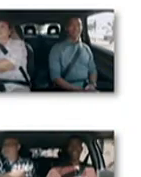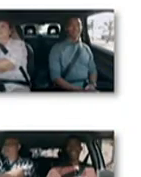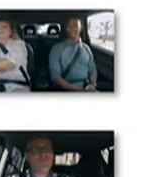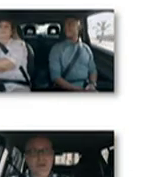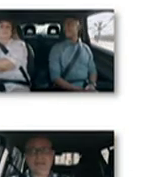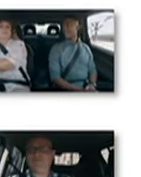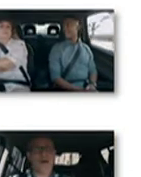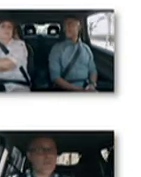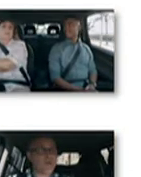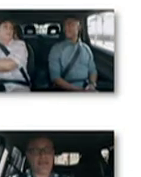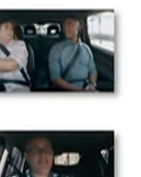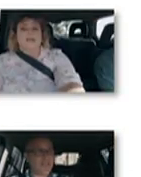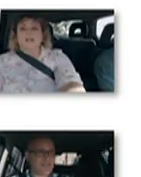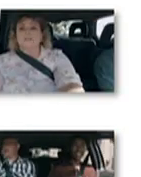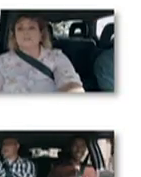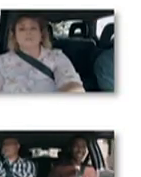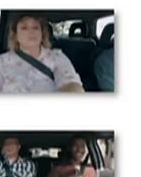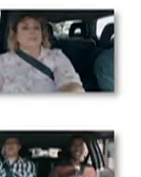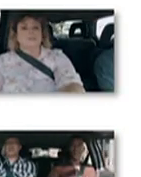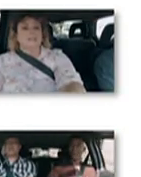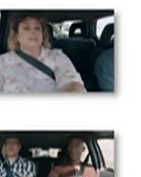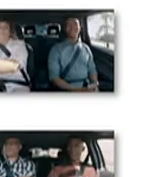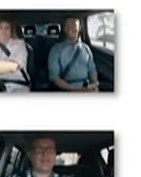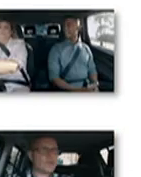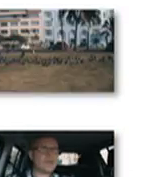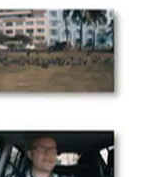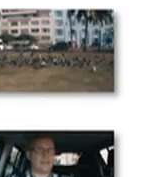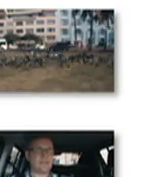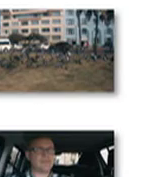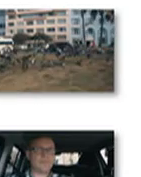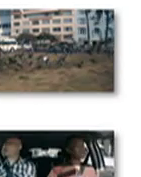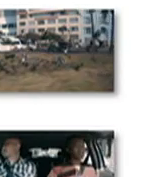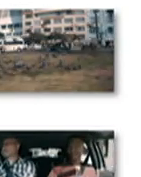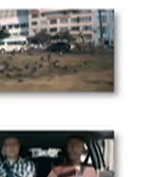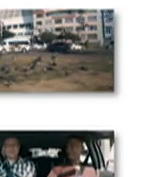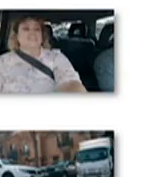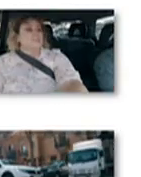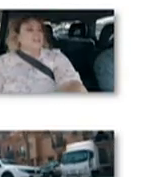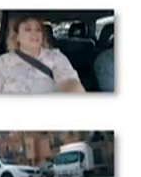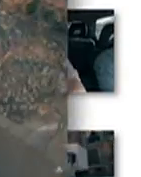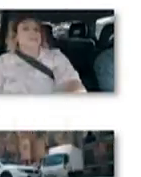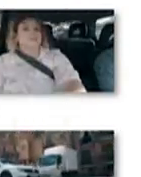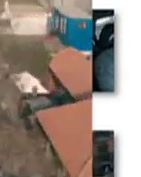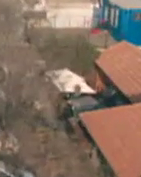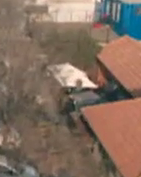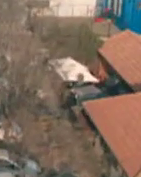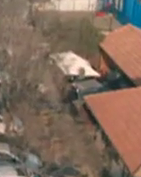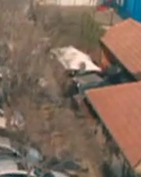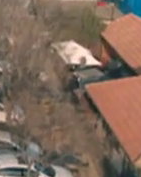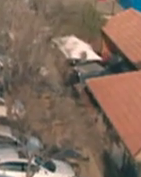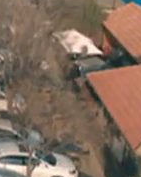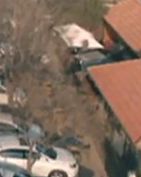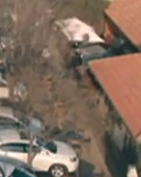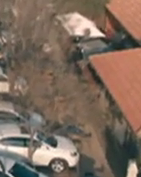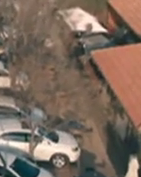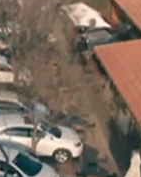the money you save. SMS SAVE to 34473. 2019, it's your time to save. Tell me about how